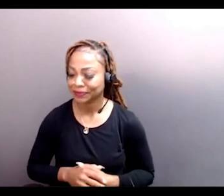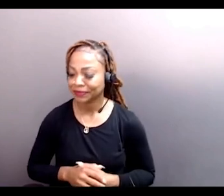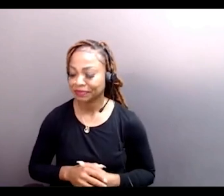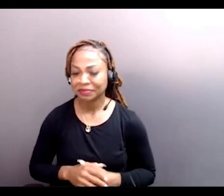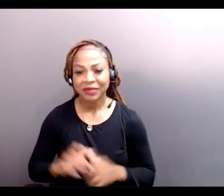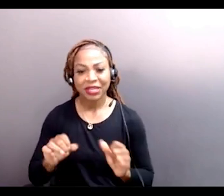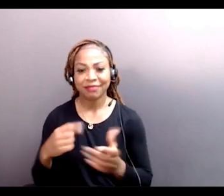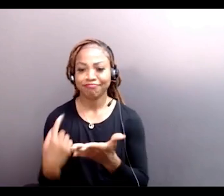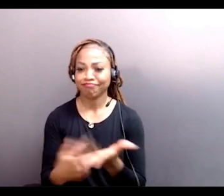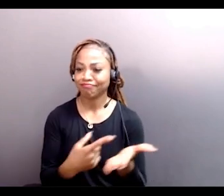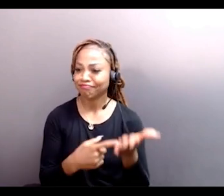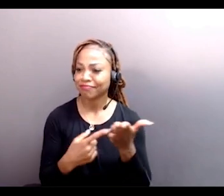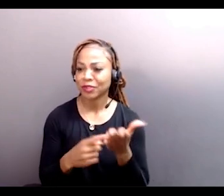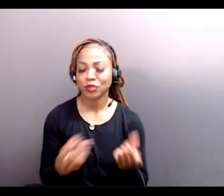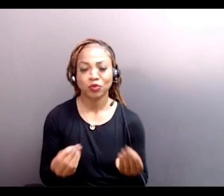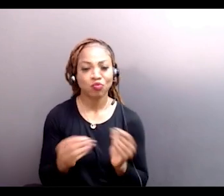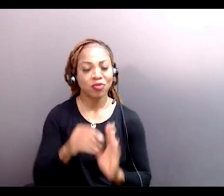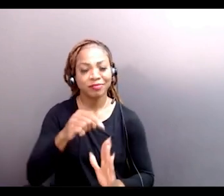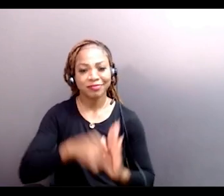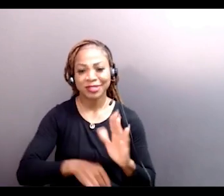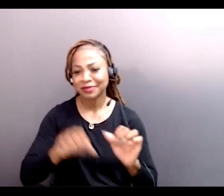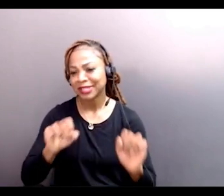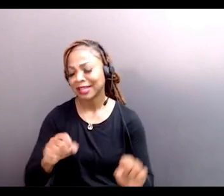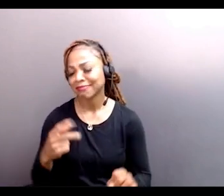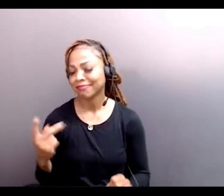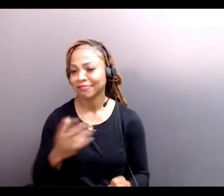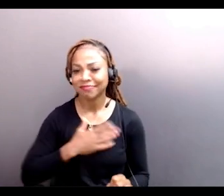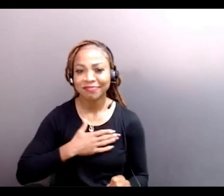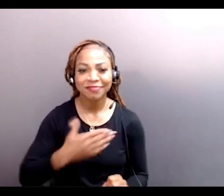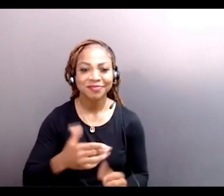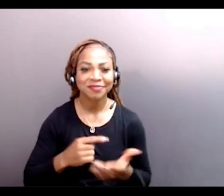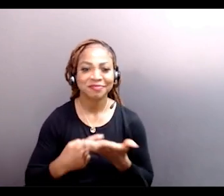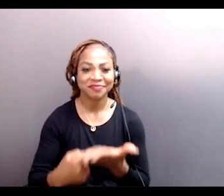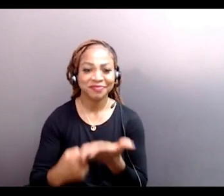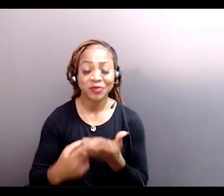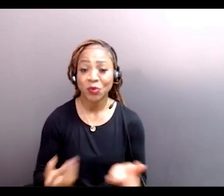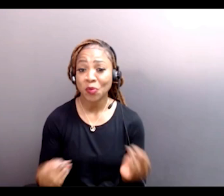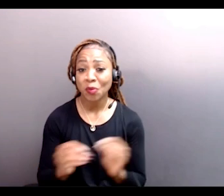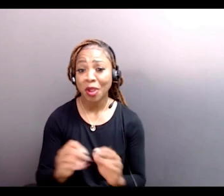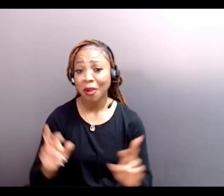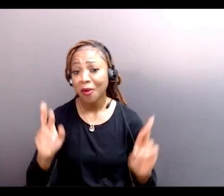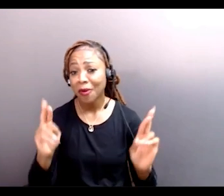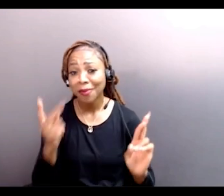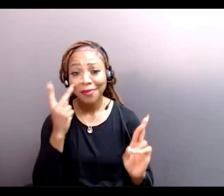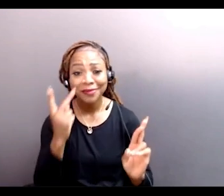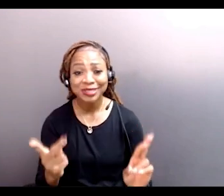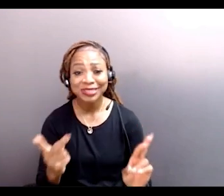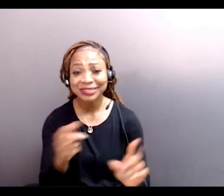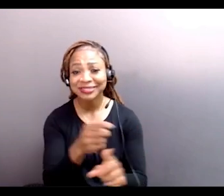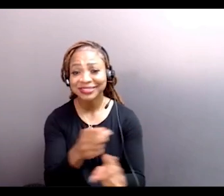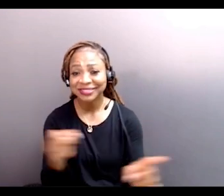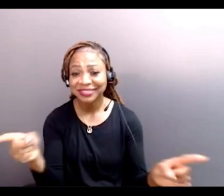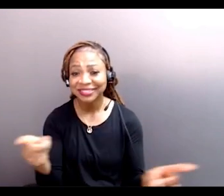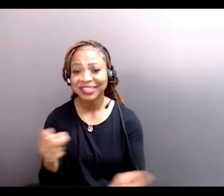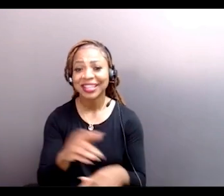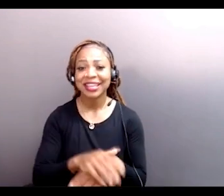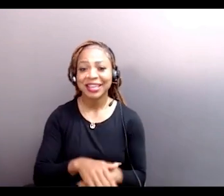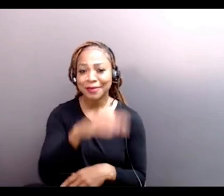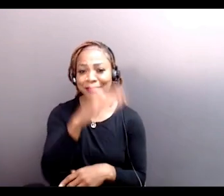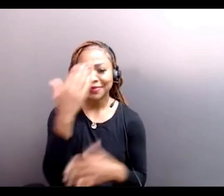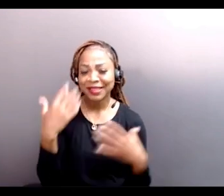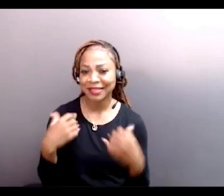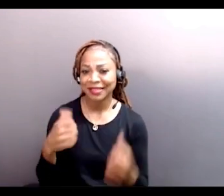to discuss any of this further. We'll be happy to continue the conversation. And I hope to see many of you in the Black Health